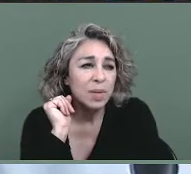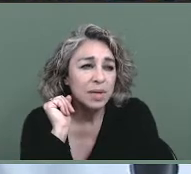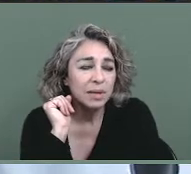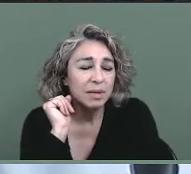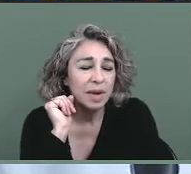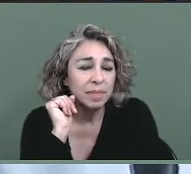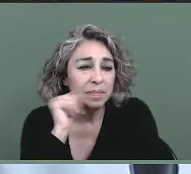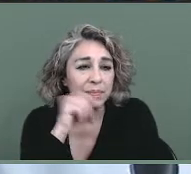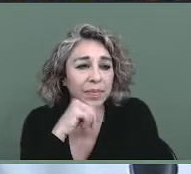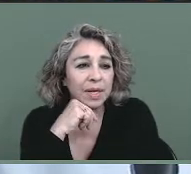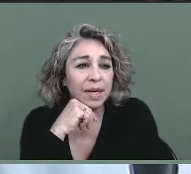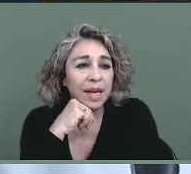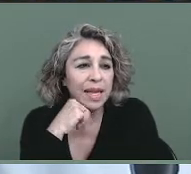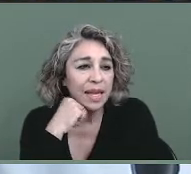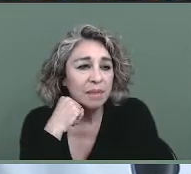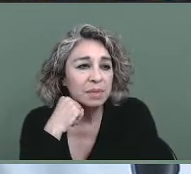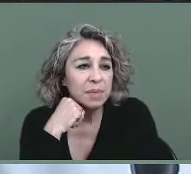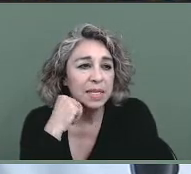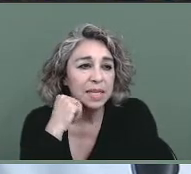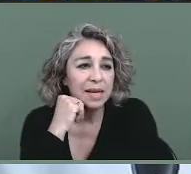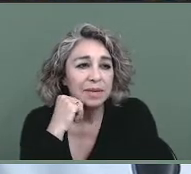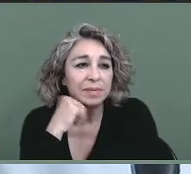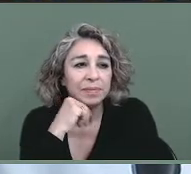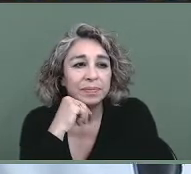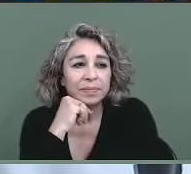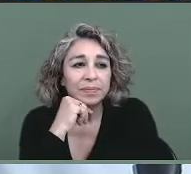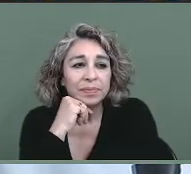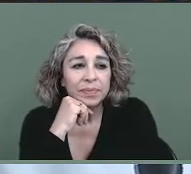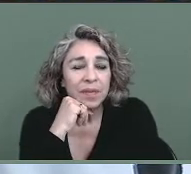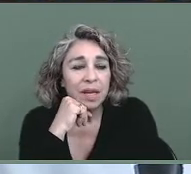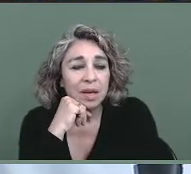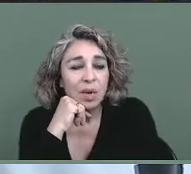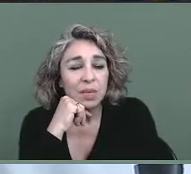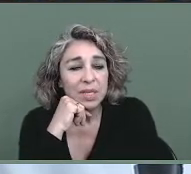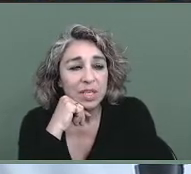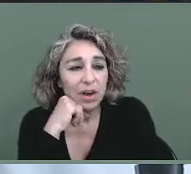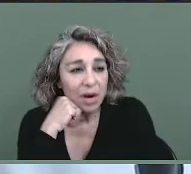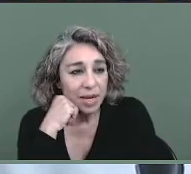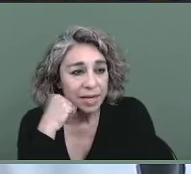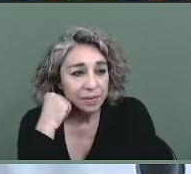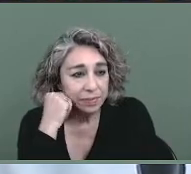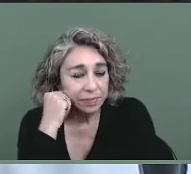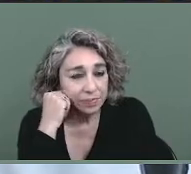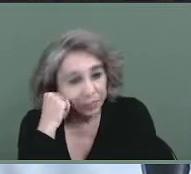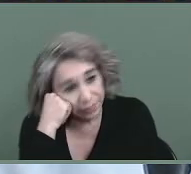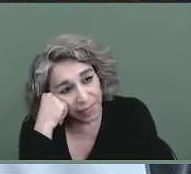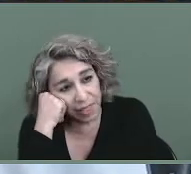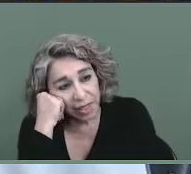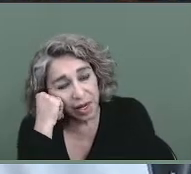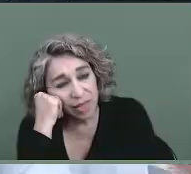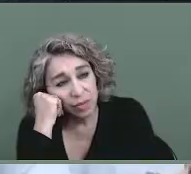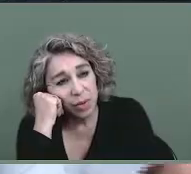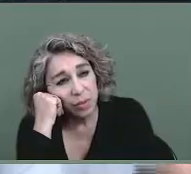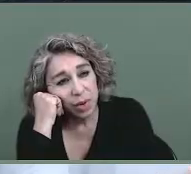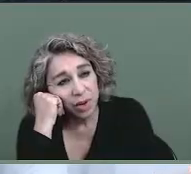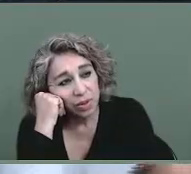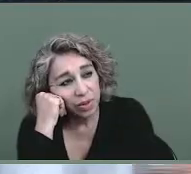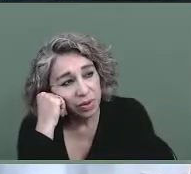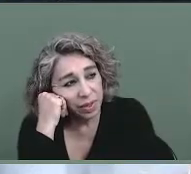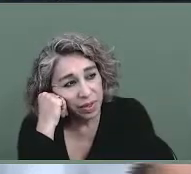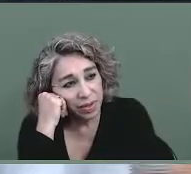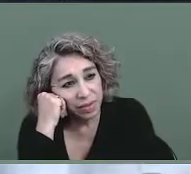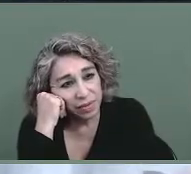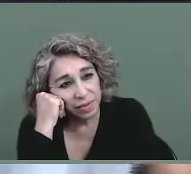open like in spinister when we started as we run